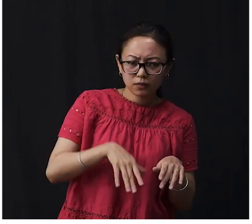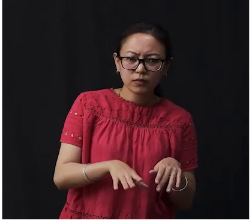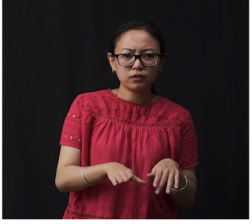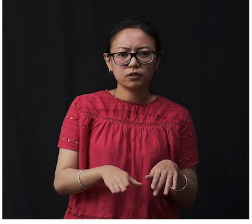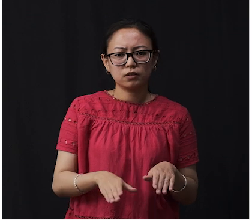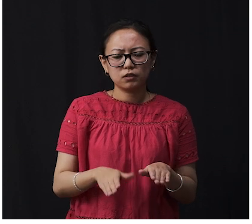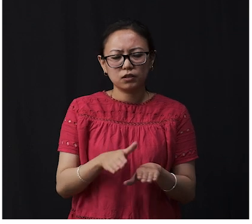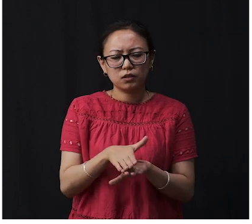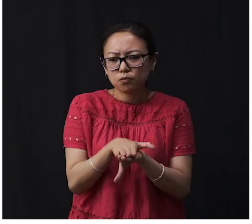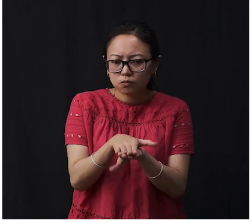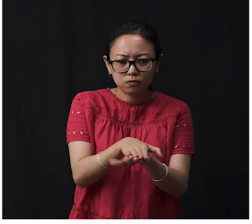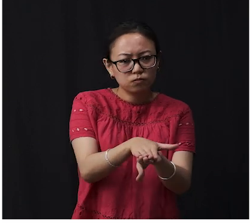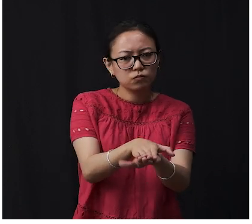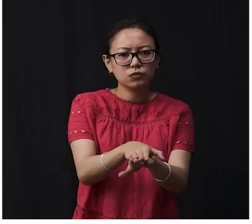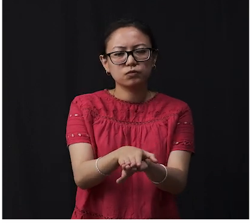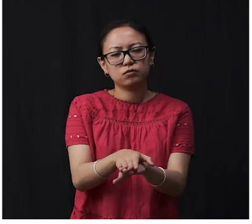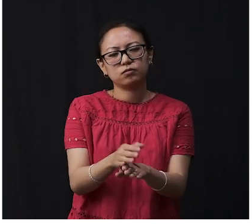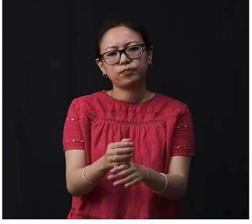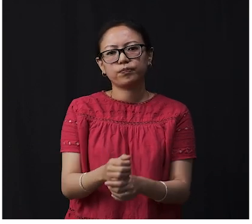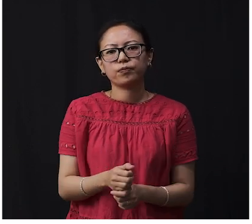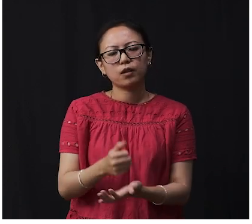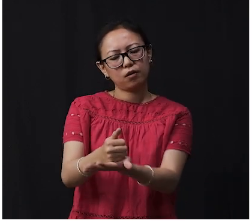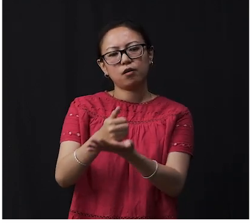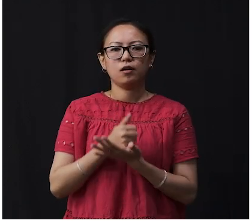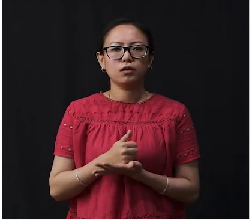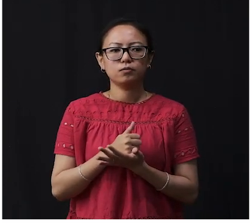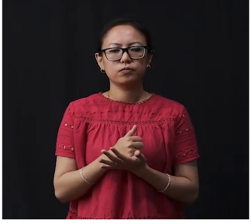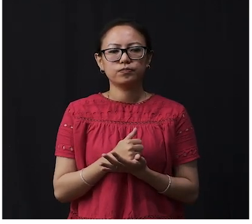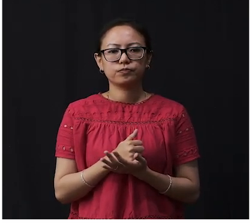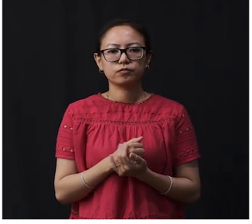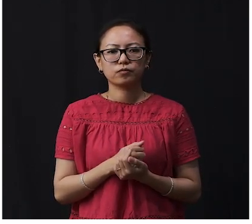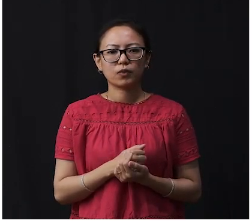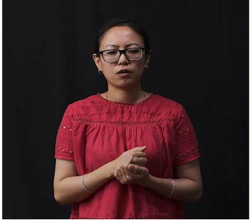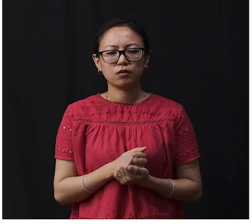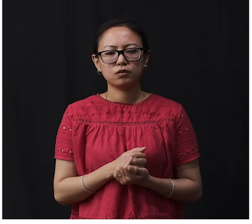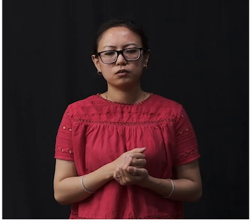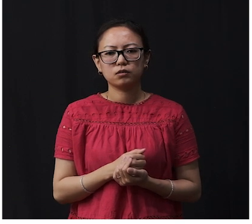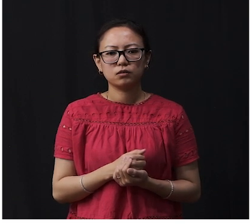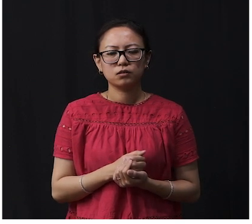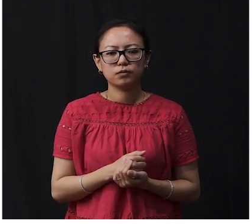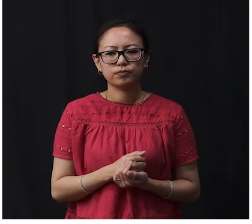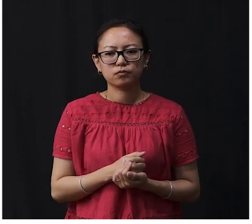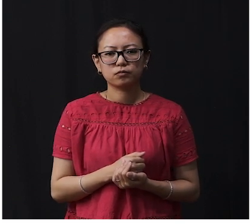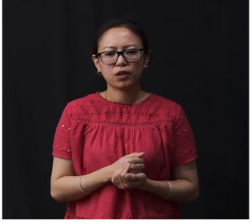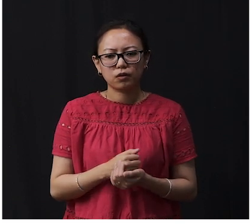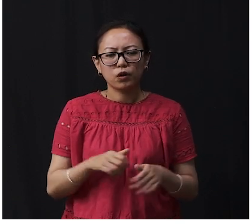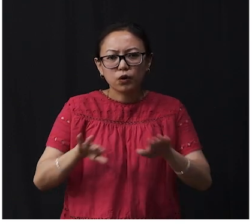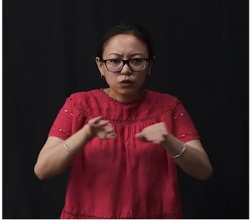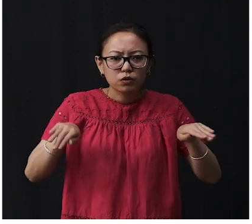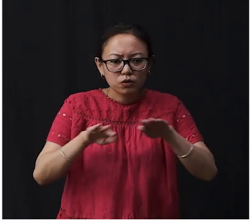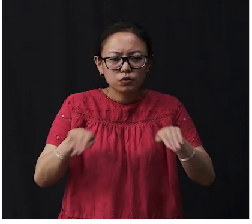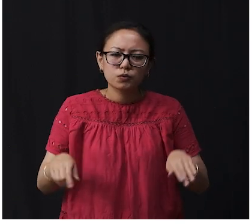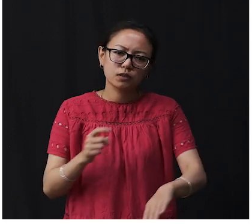said, I will use my tail in order to help me find my way in the water while I swim. So when